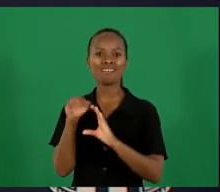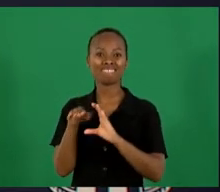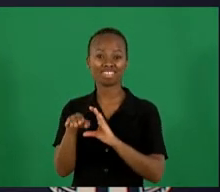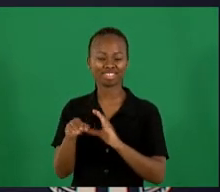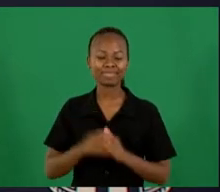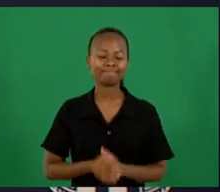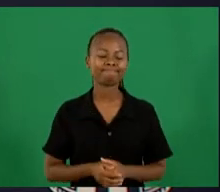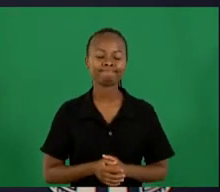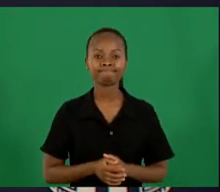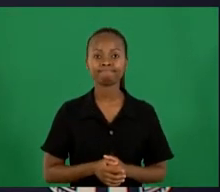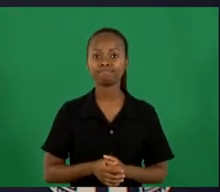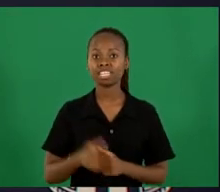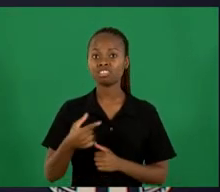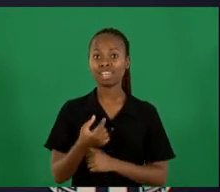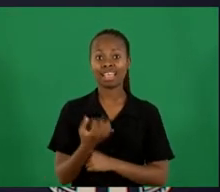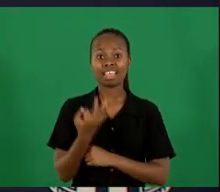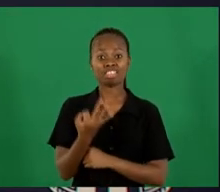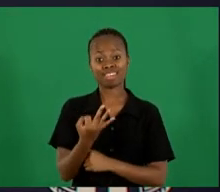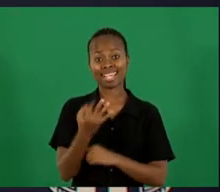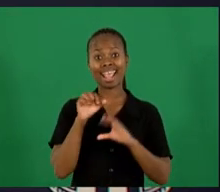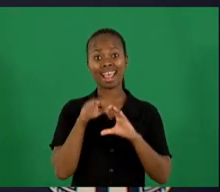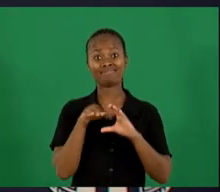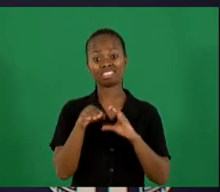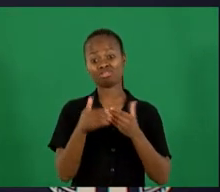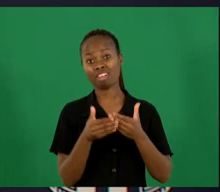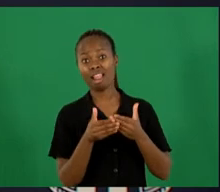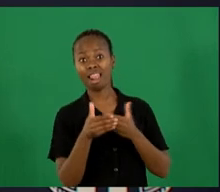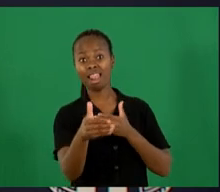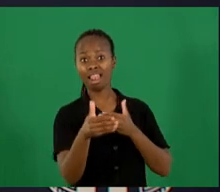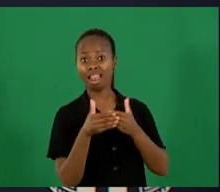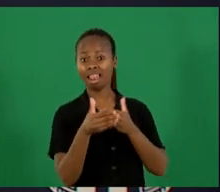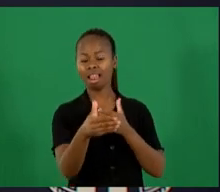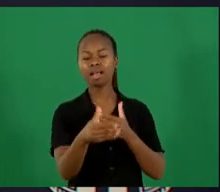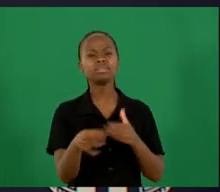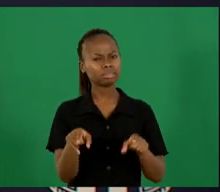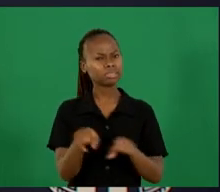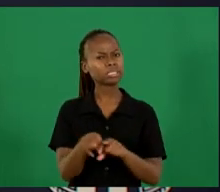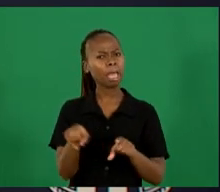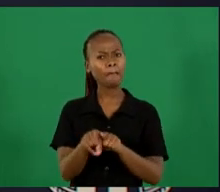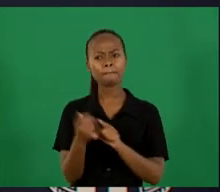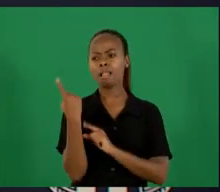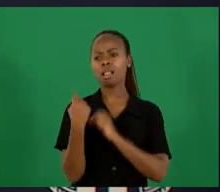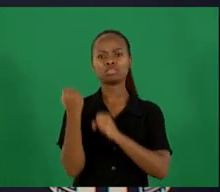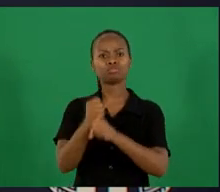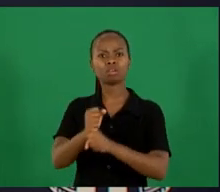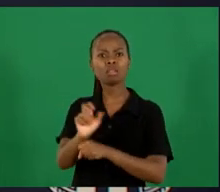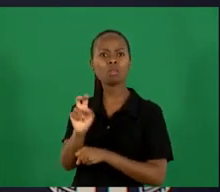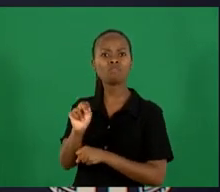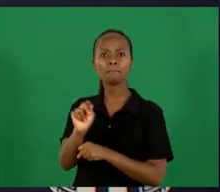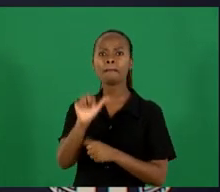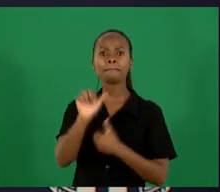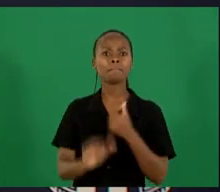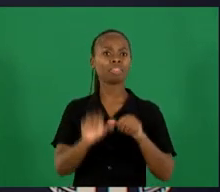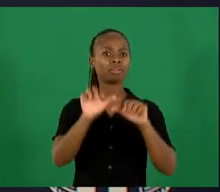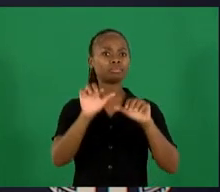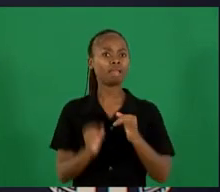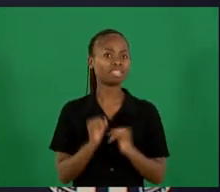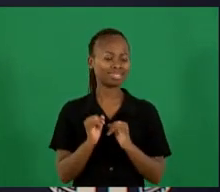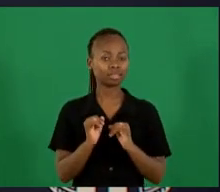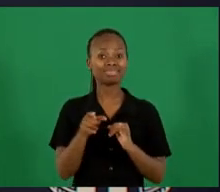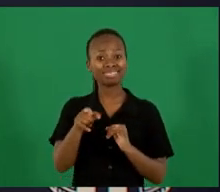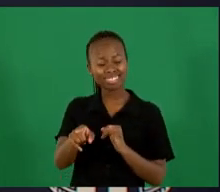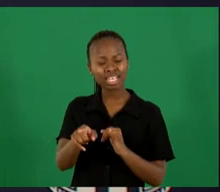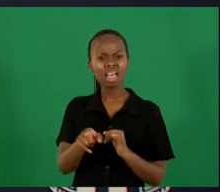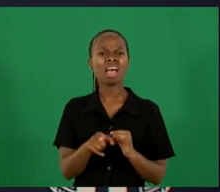G3 interest rate levels for the forecast period are similar to those projected in November, averaging 3.7%